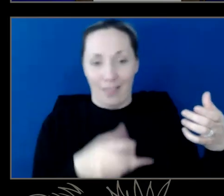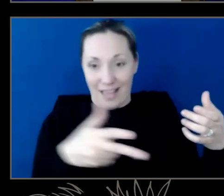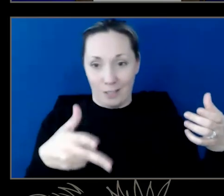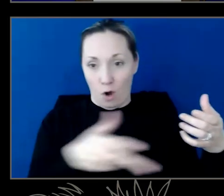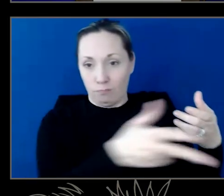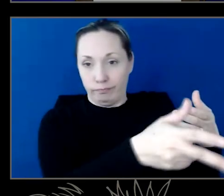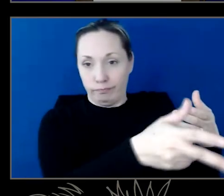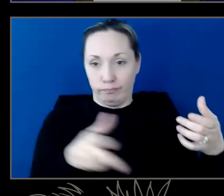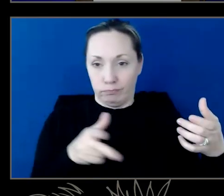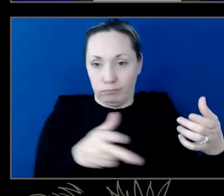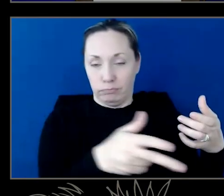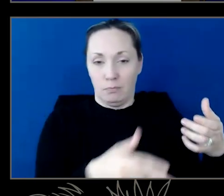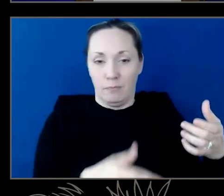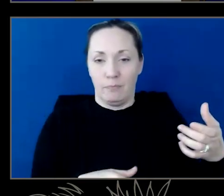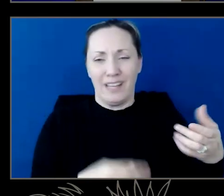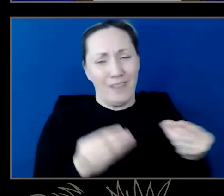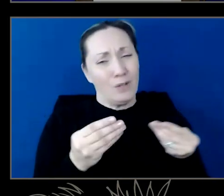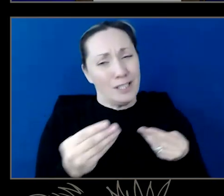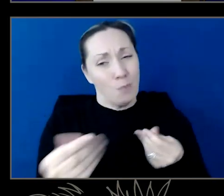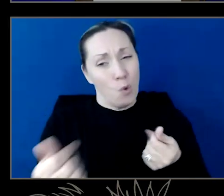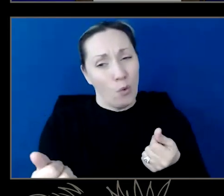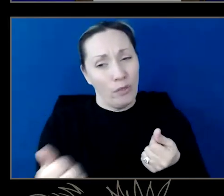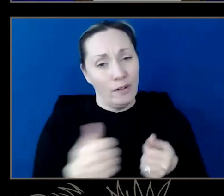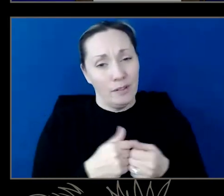and it's pretty smooth.